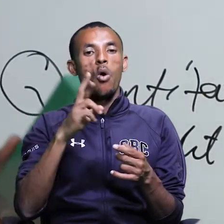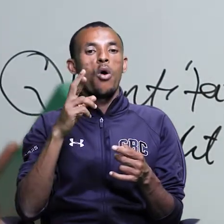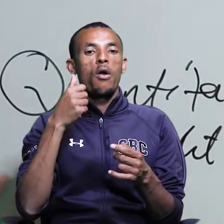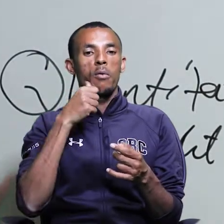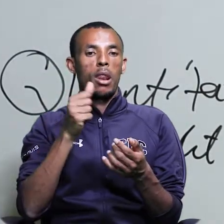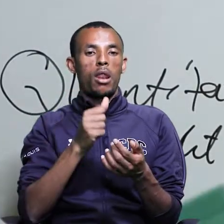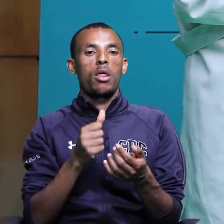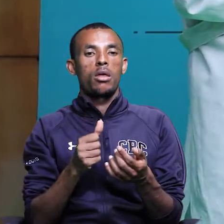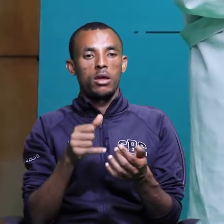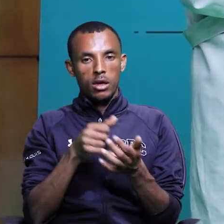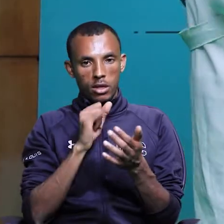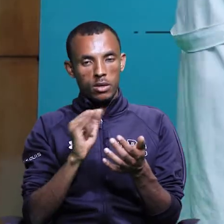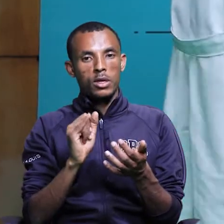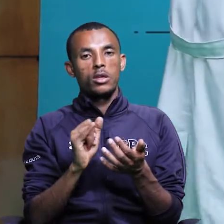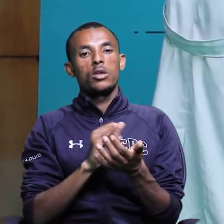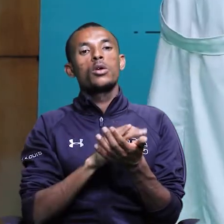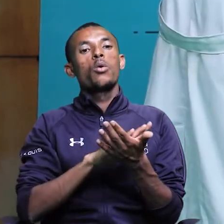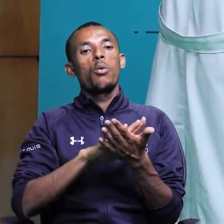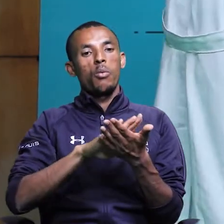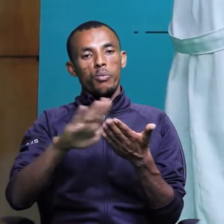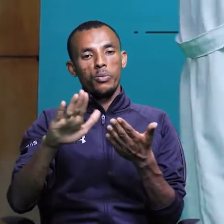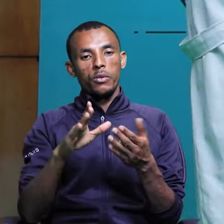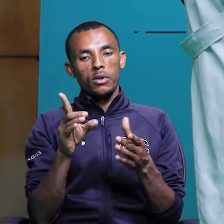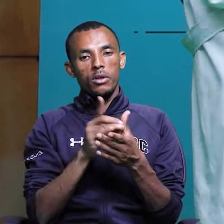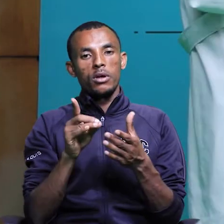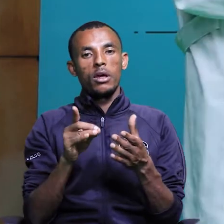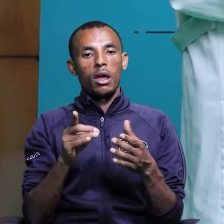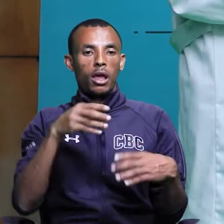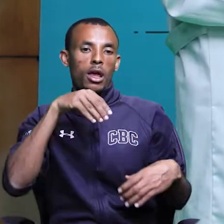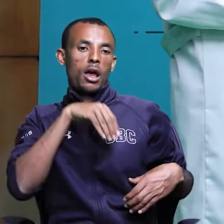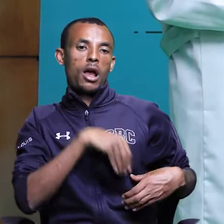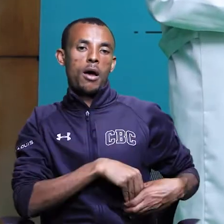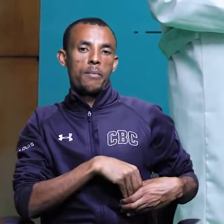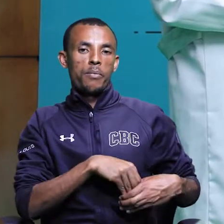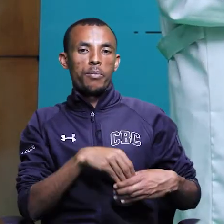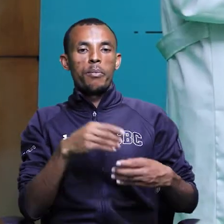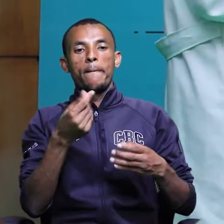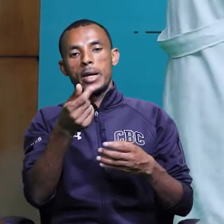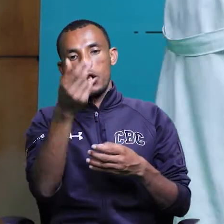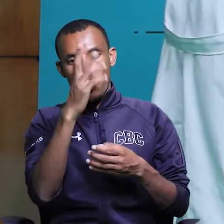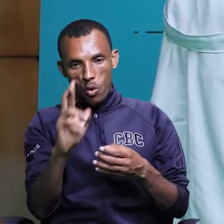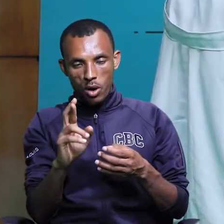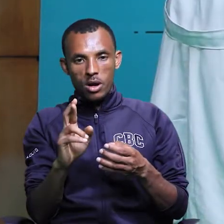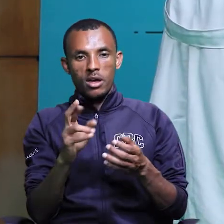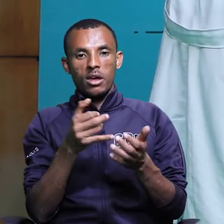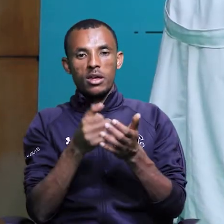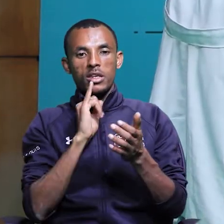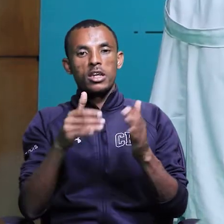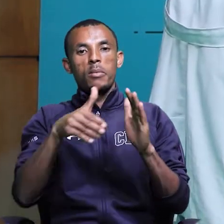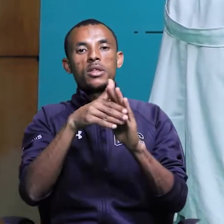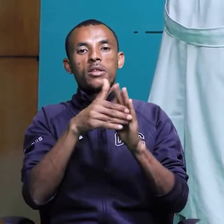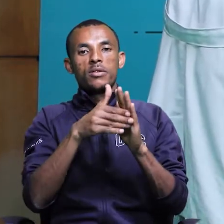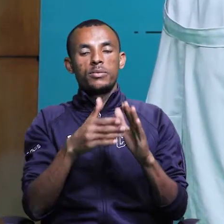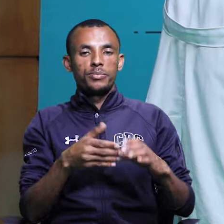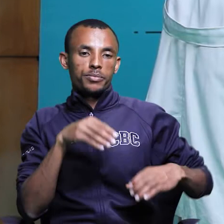qualitative. When you are coming to income, amount of bills that you have, or in dollars, it represents